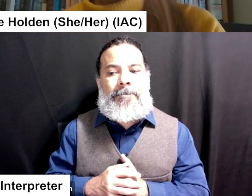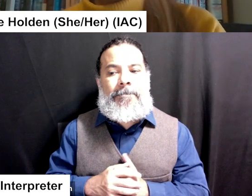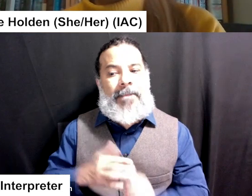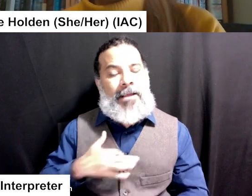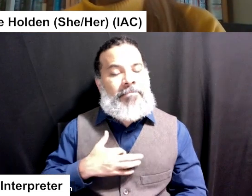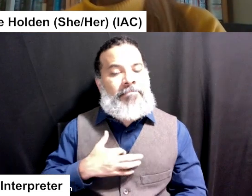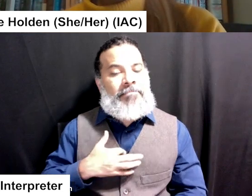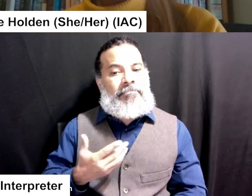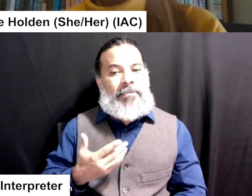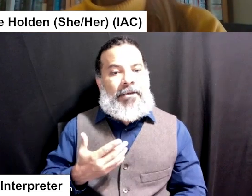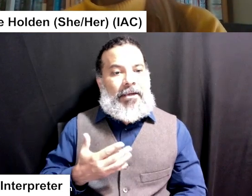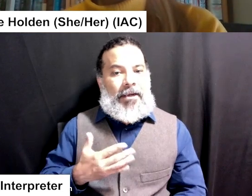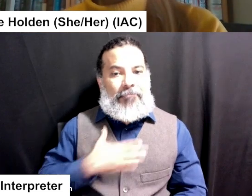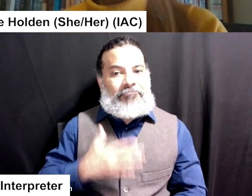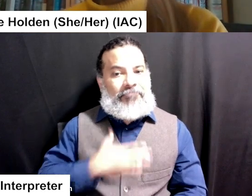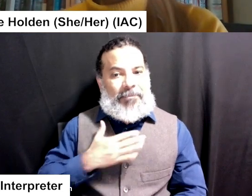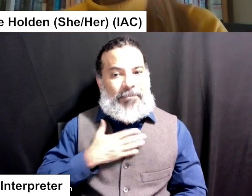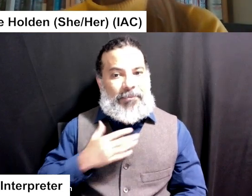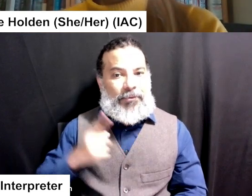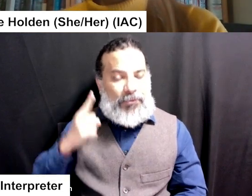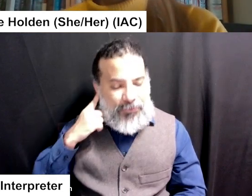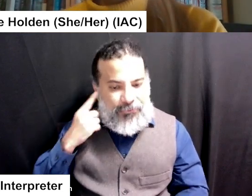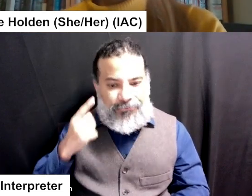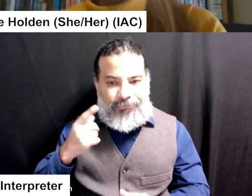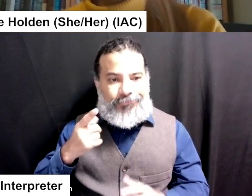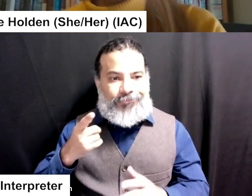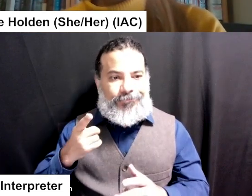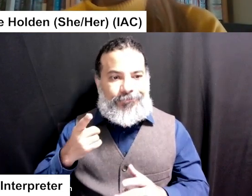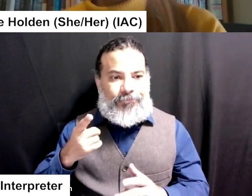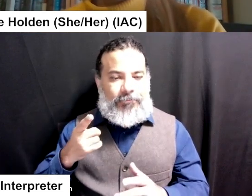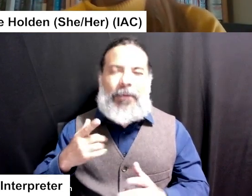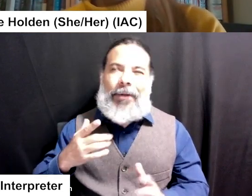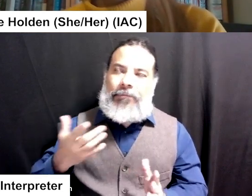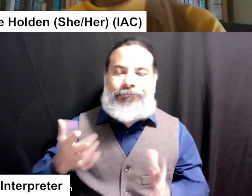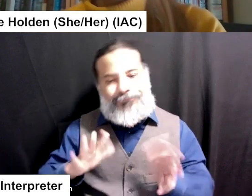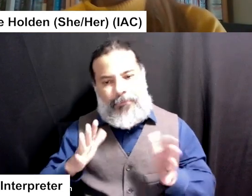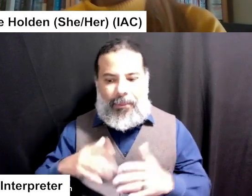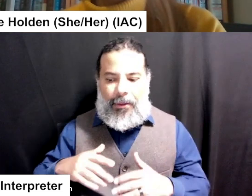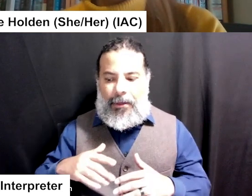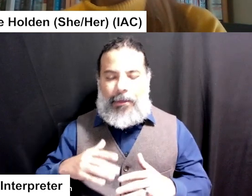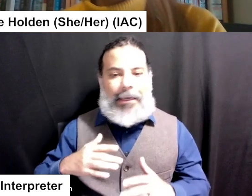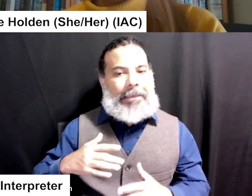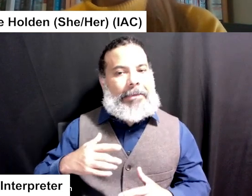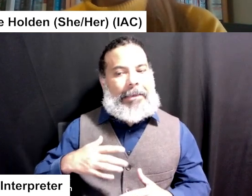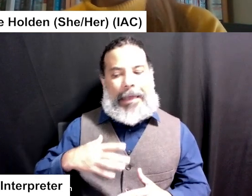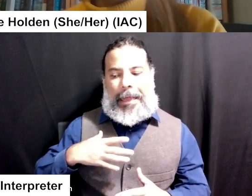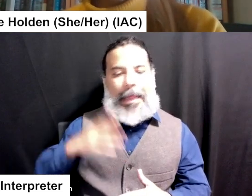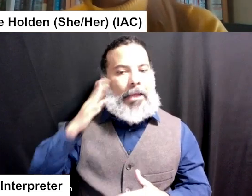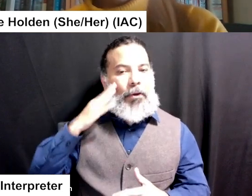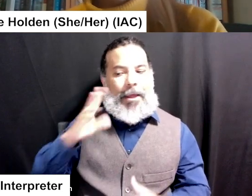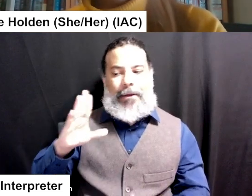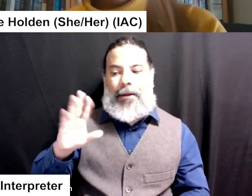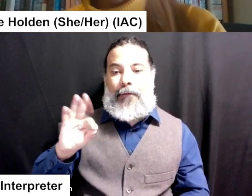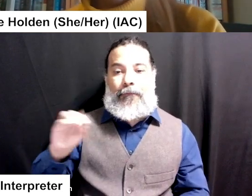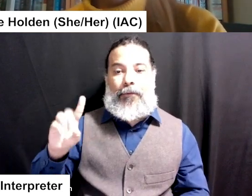happy to hear about, well, in a sense, I'm happy to hear about food banks expanding.